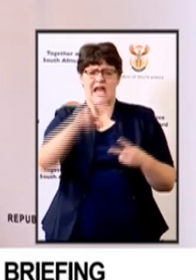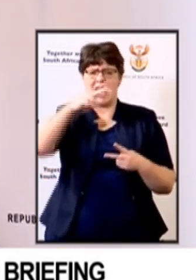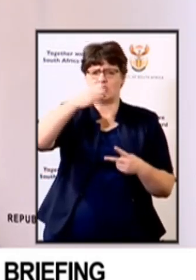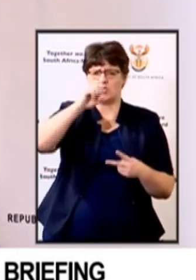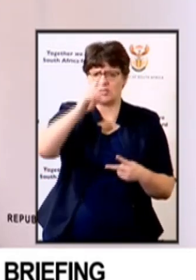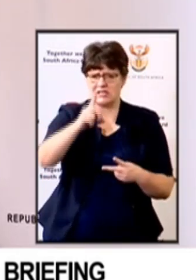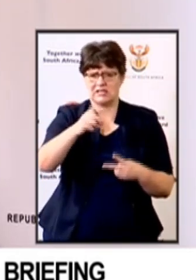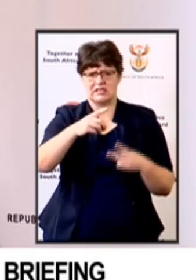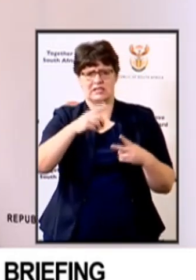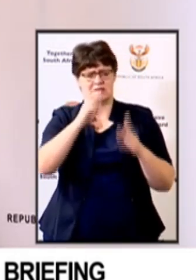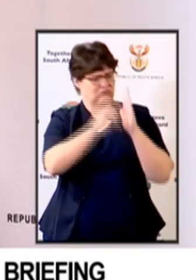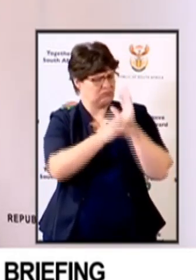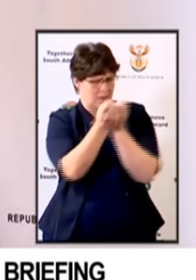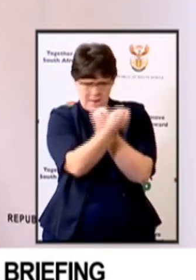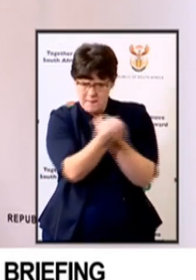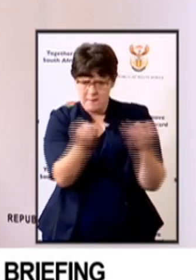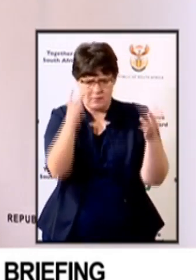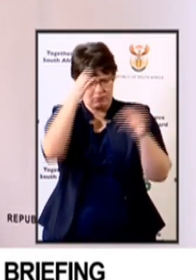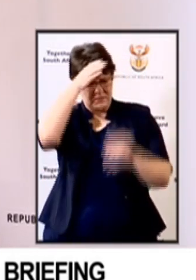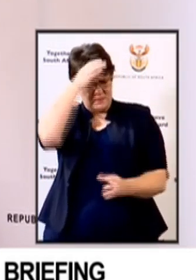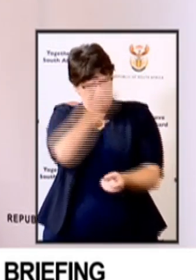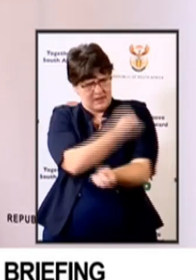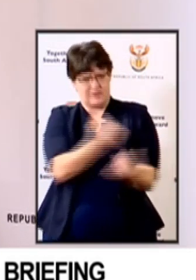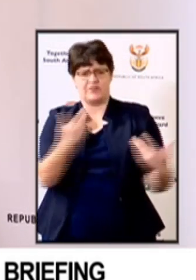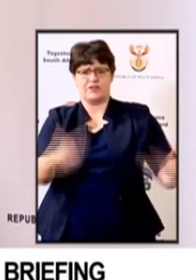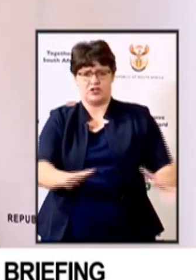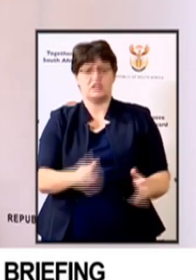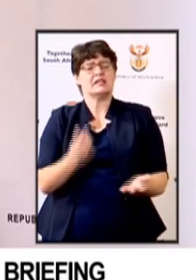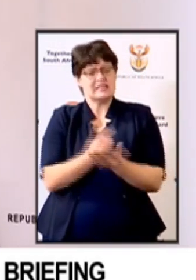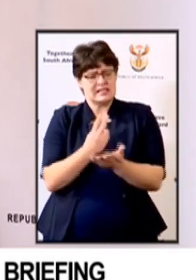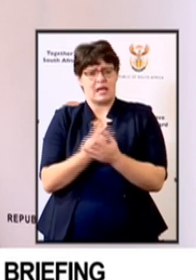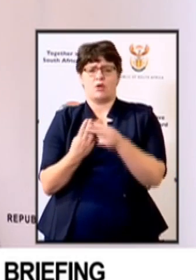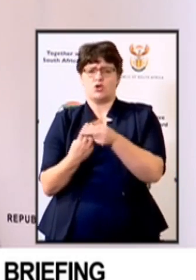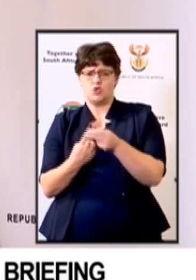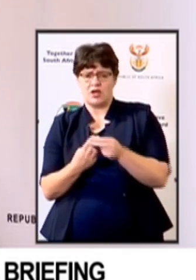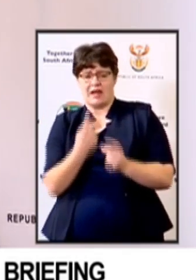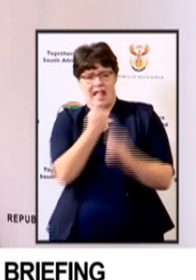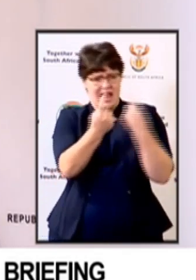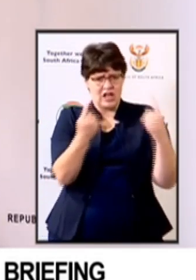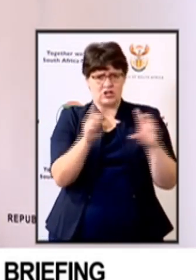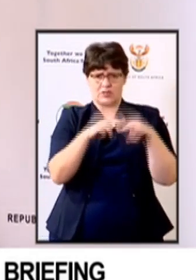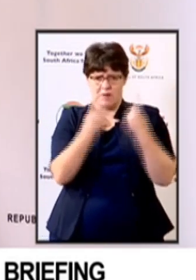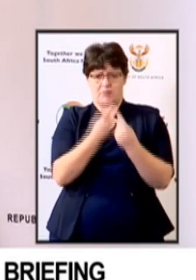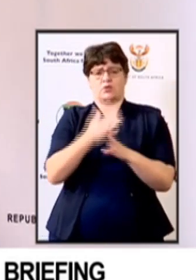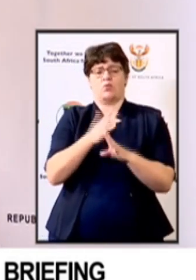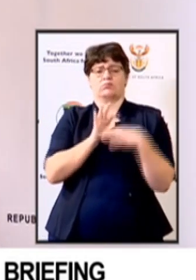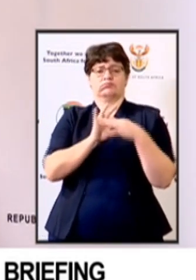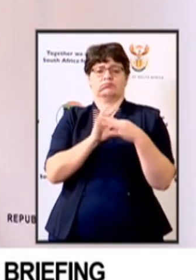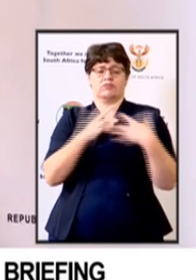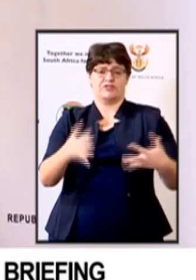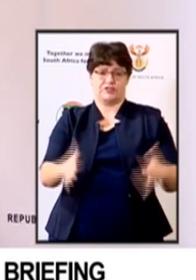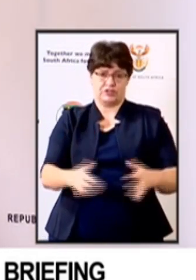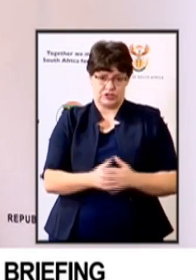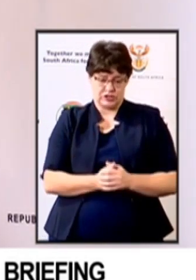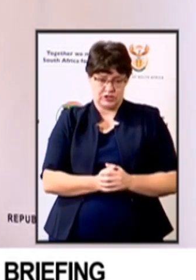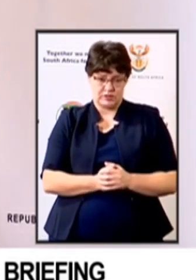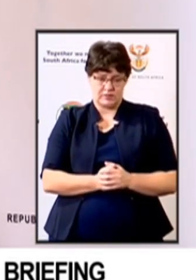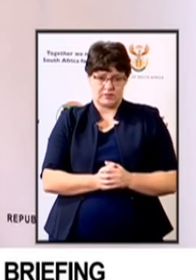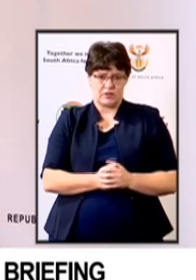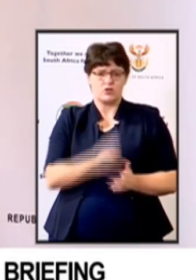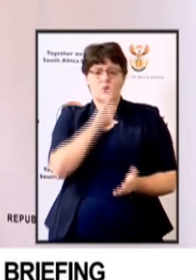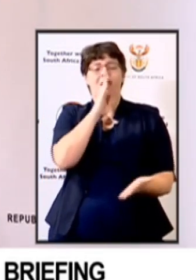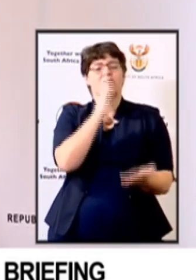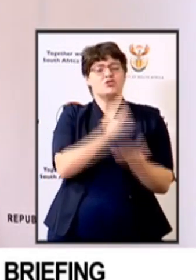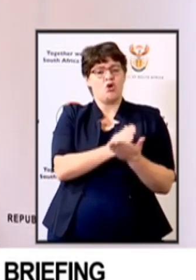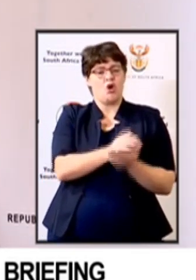HOD to that effect, and we're working with organized labor in each department just to make sure that each